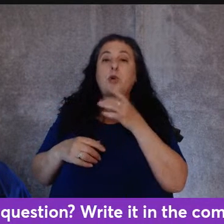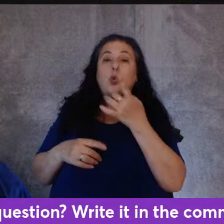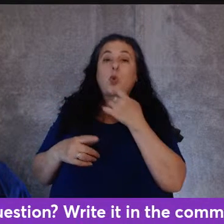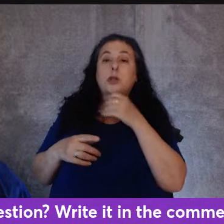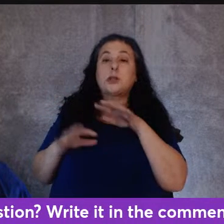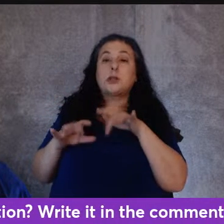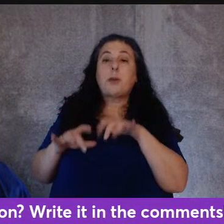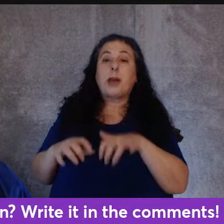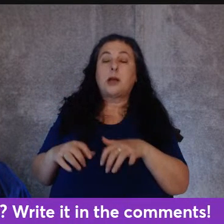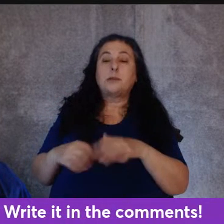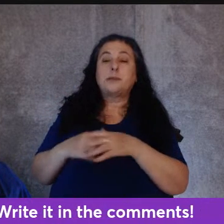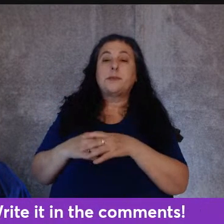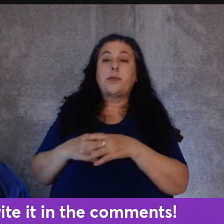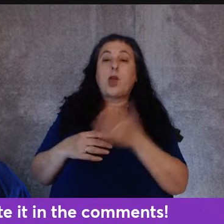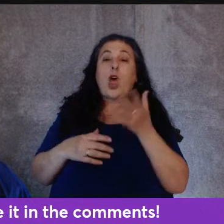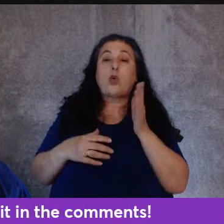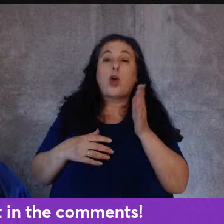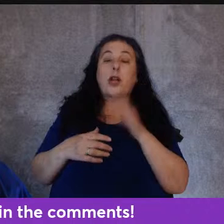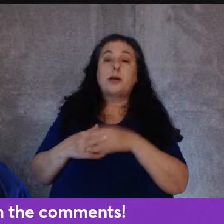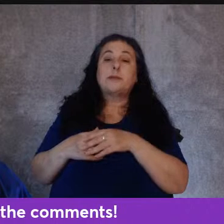in already.